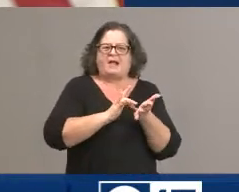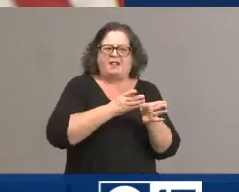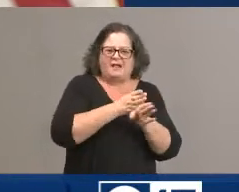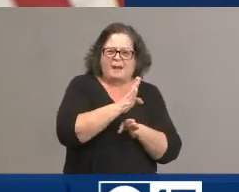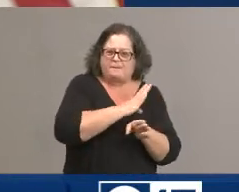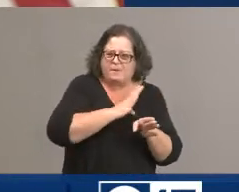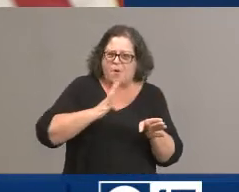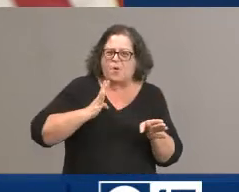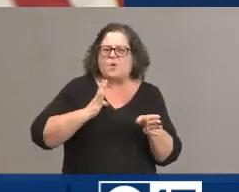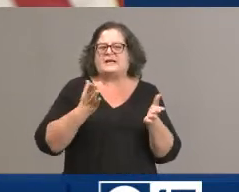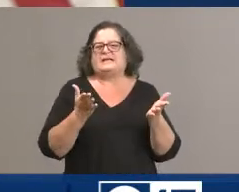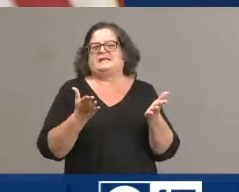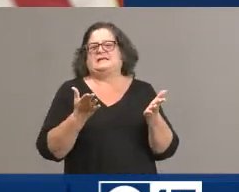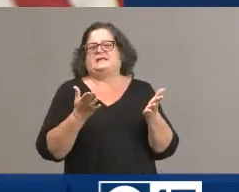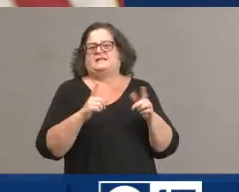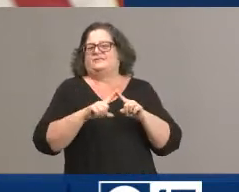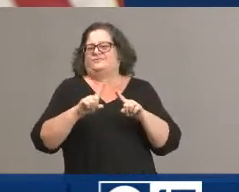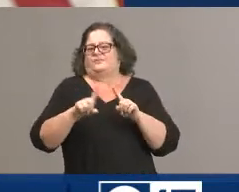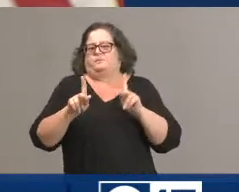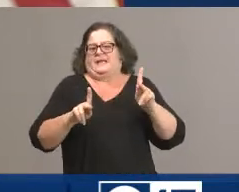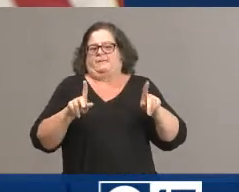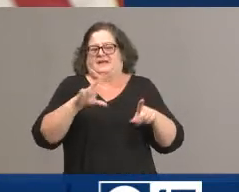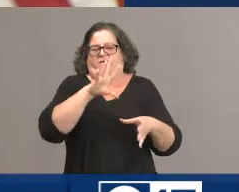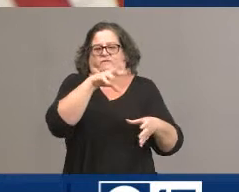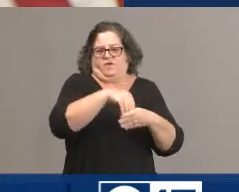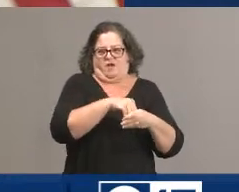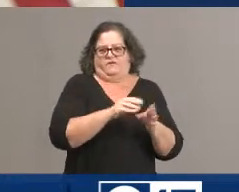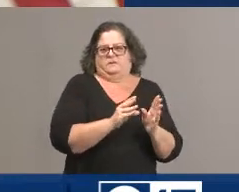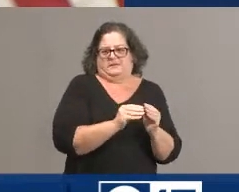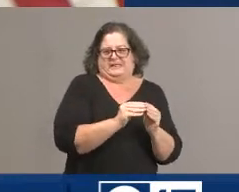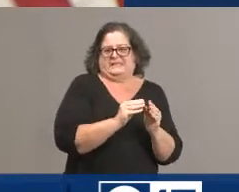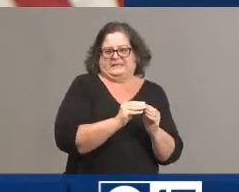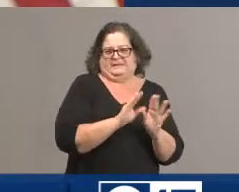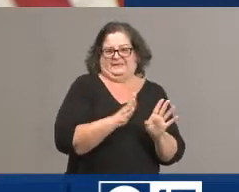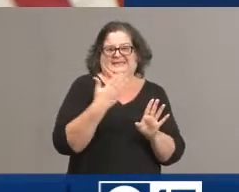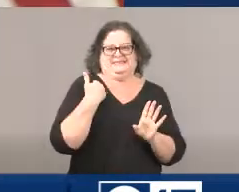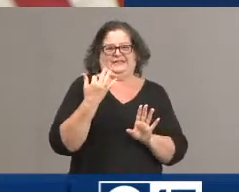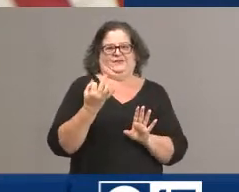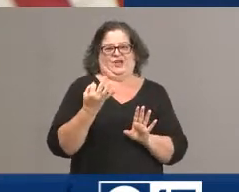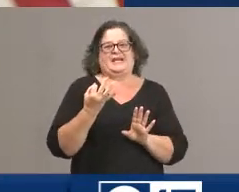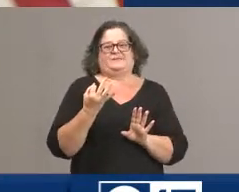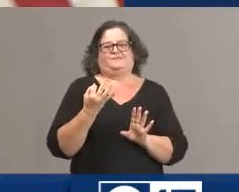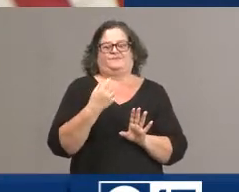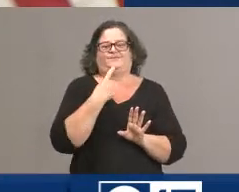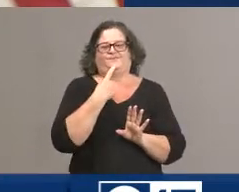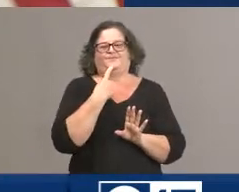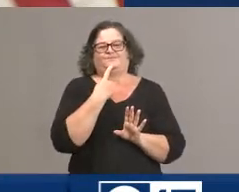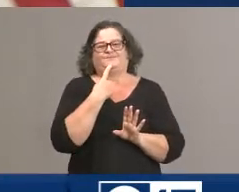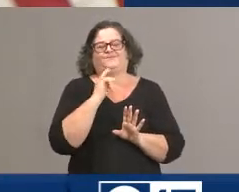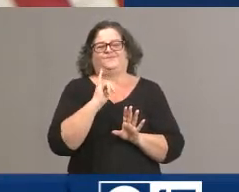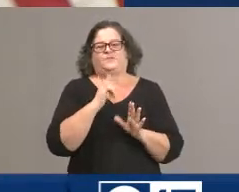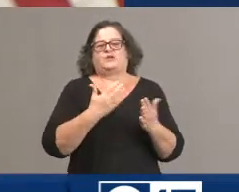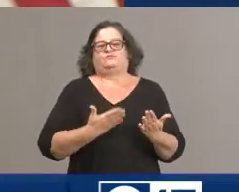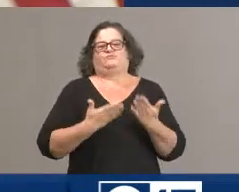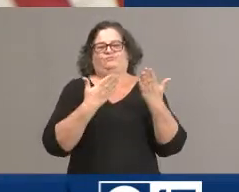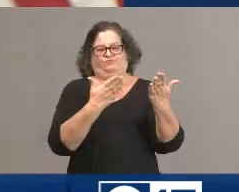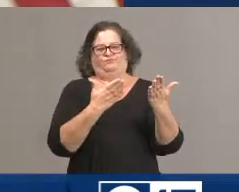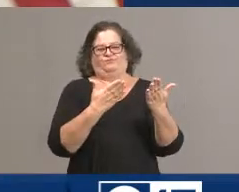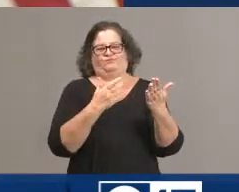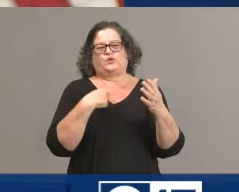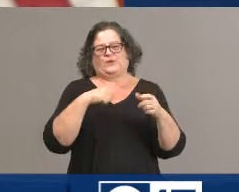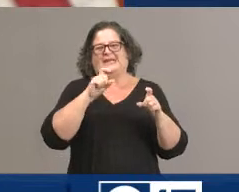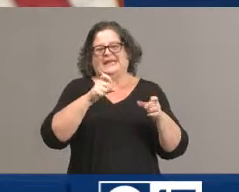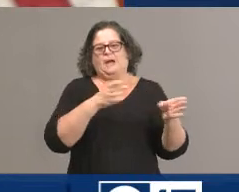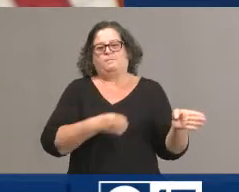Friday recommended implementing the crisis standards of care, which is really the framework so that facilities can be